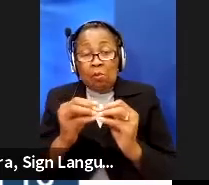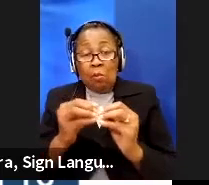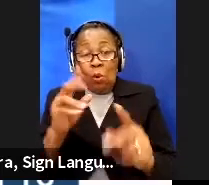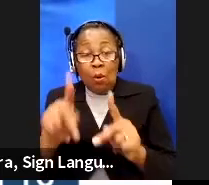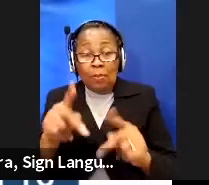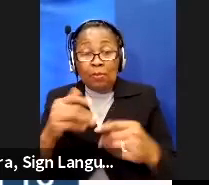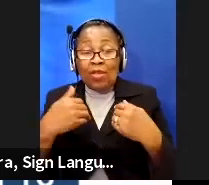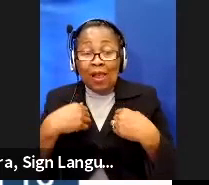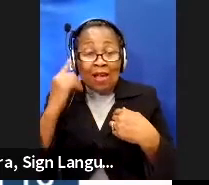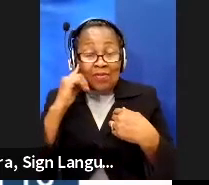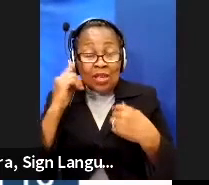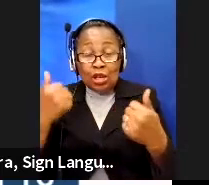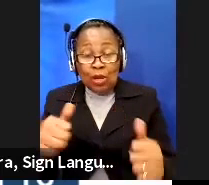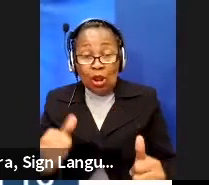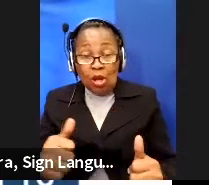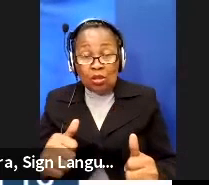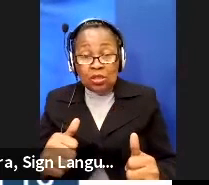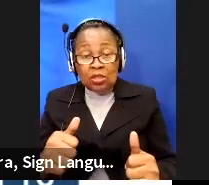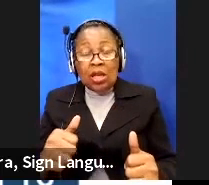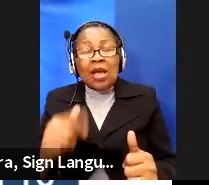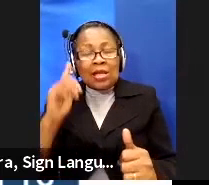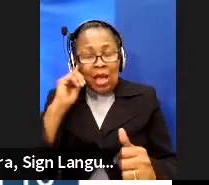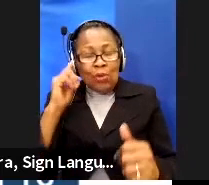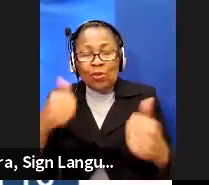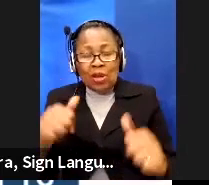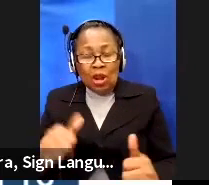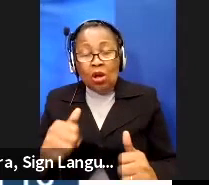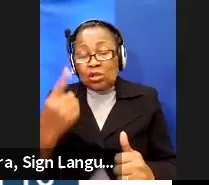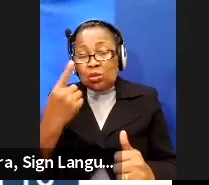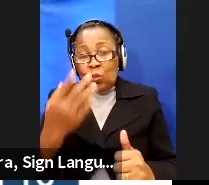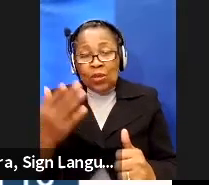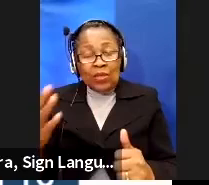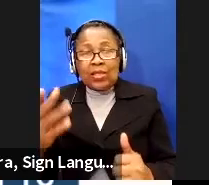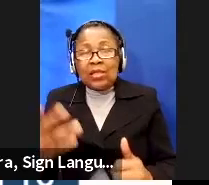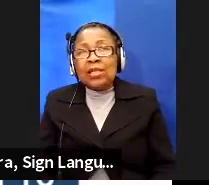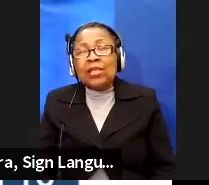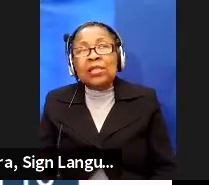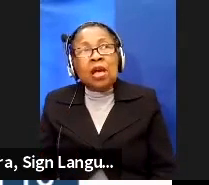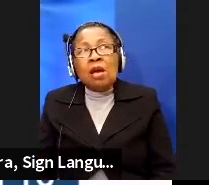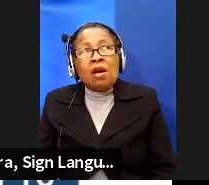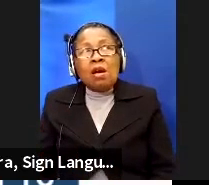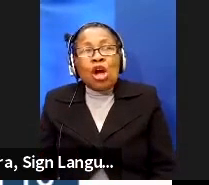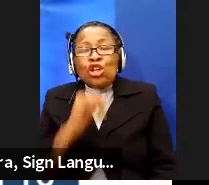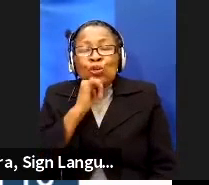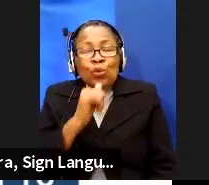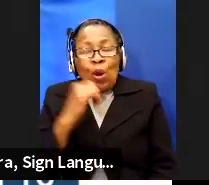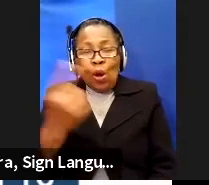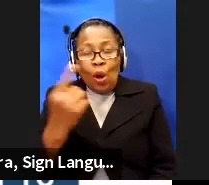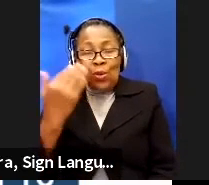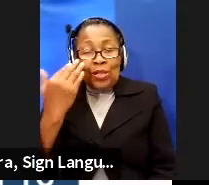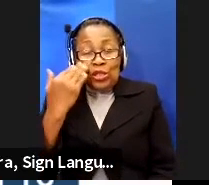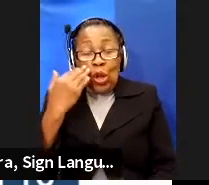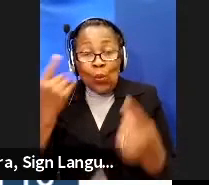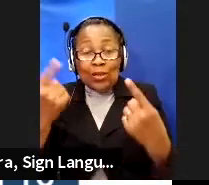have hearing loss. Now, hearing loss is one of those insidious things that you don't always know that it's